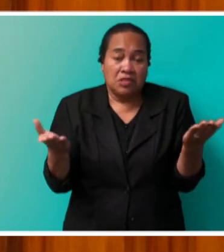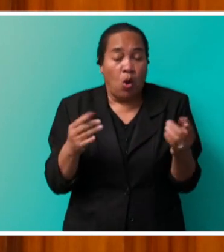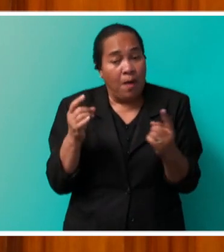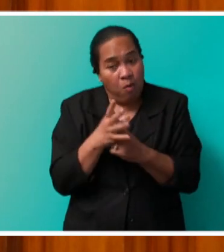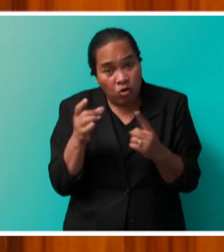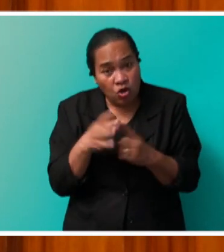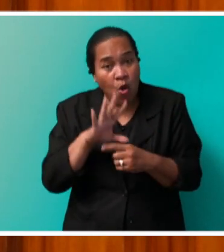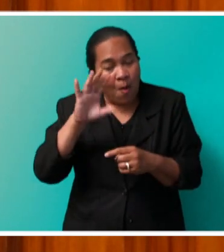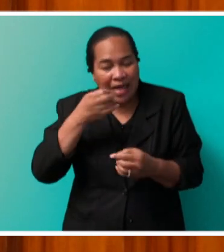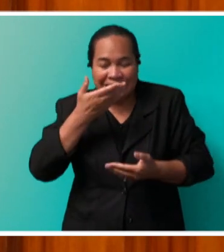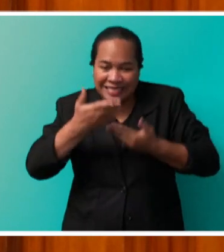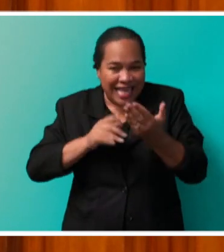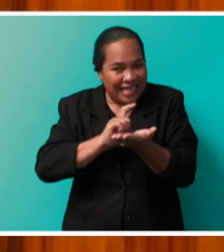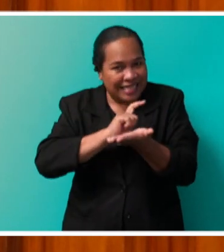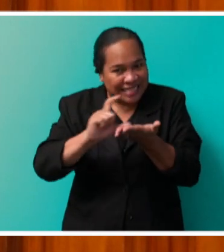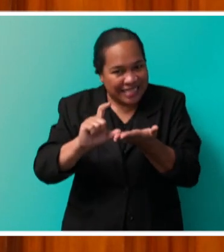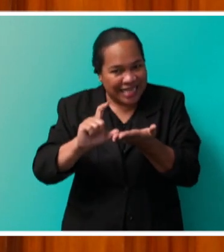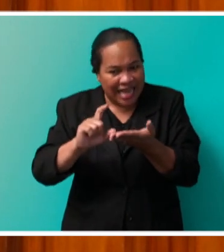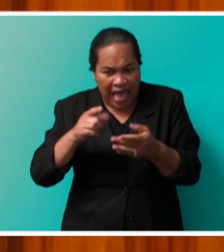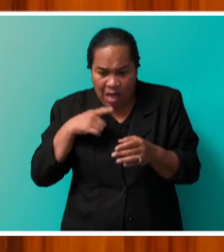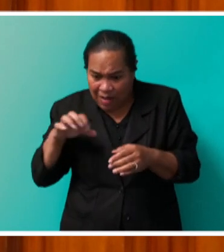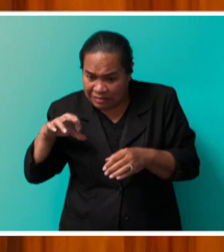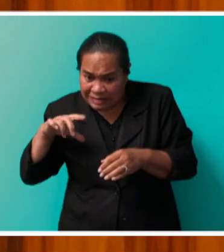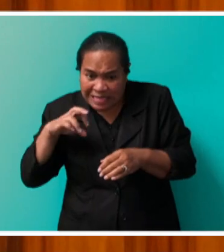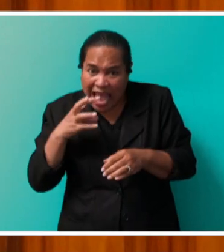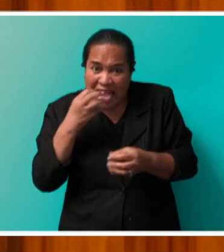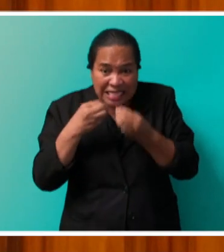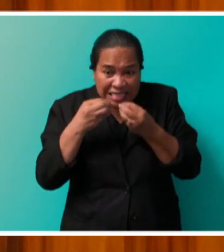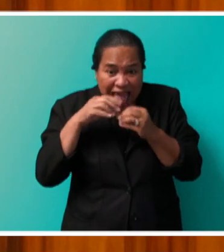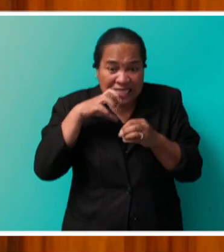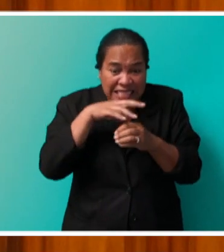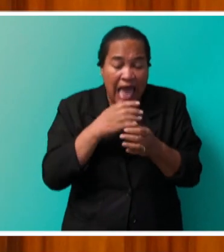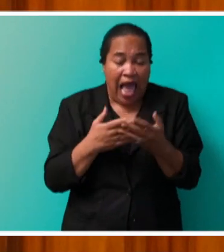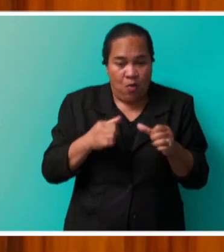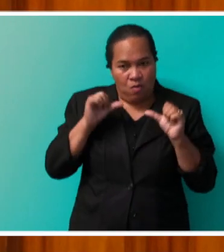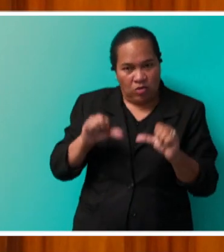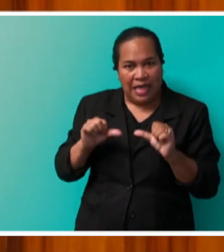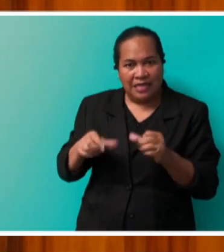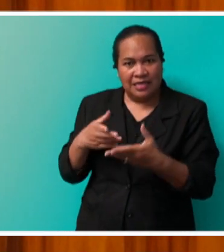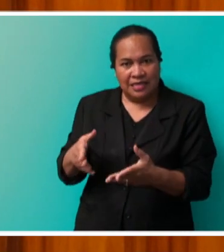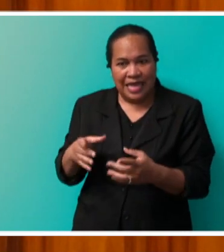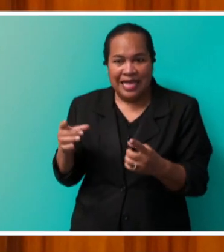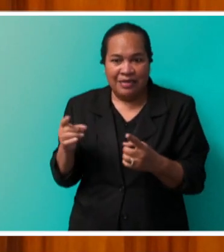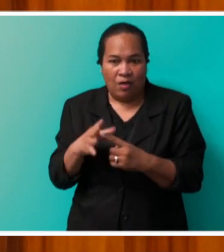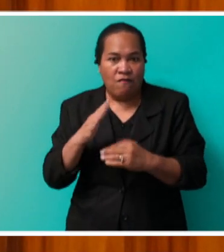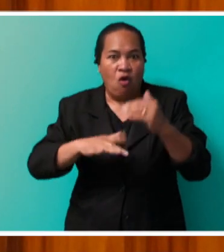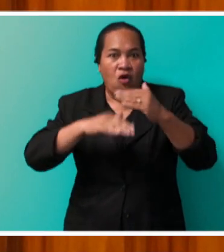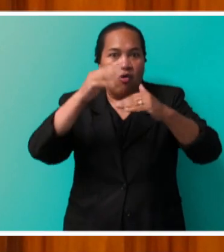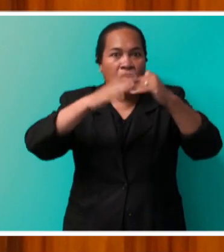to clearly explain the link between termite infestation and the protection measures used in the timber and the construction